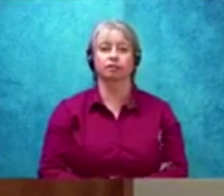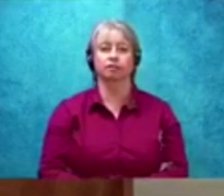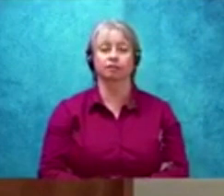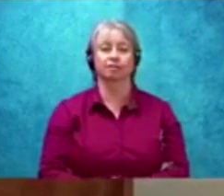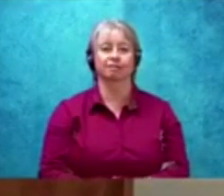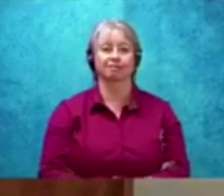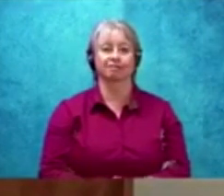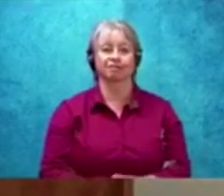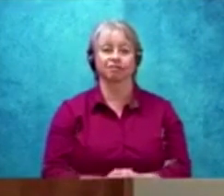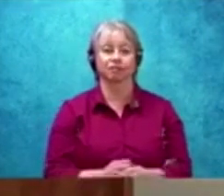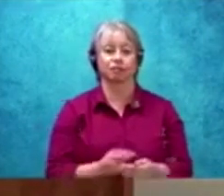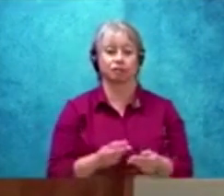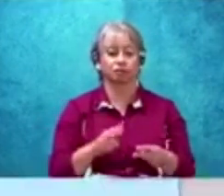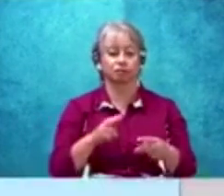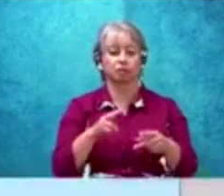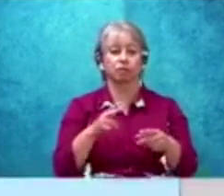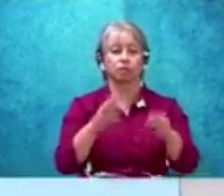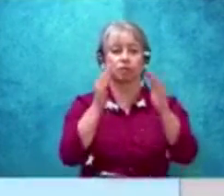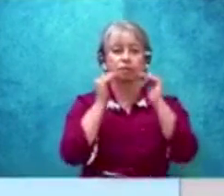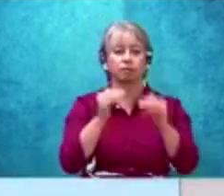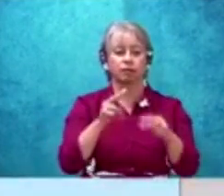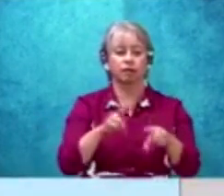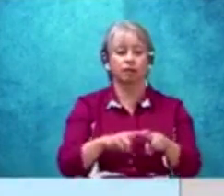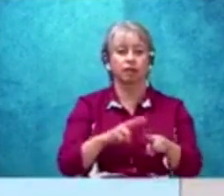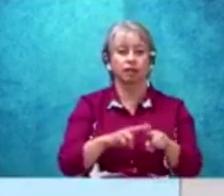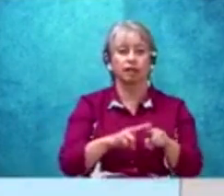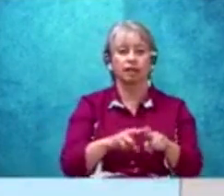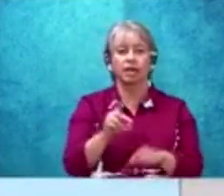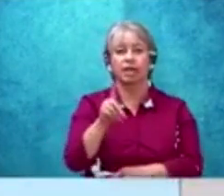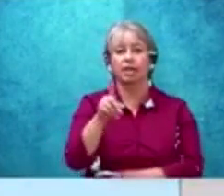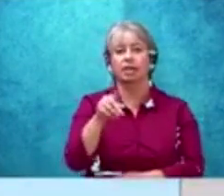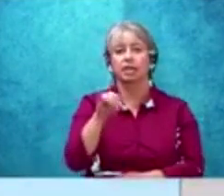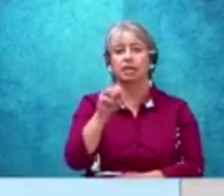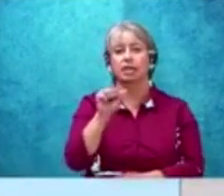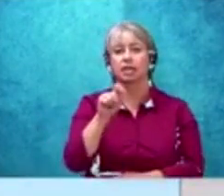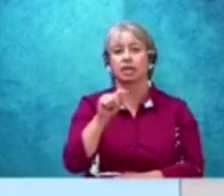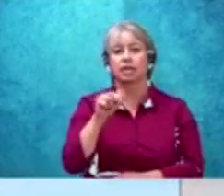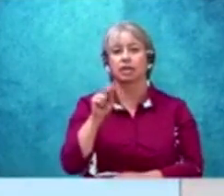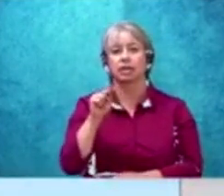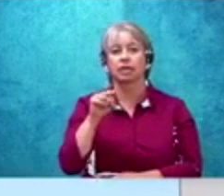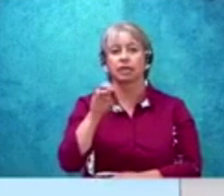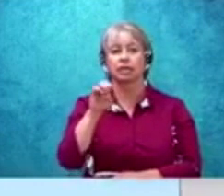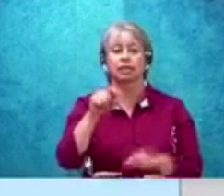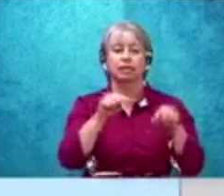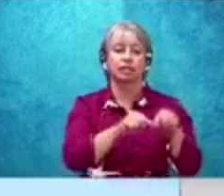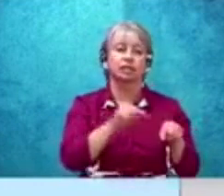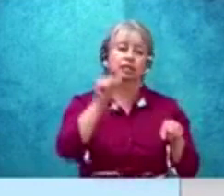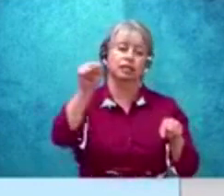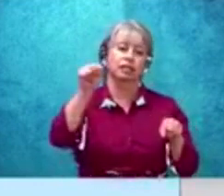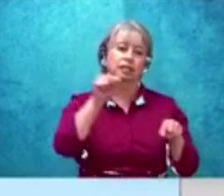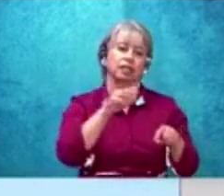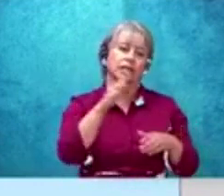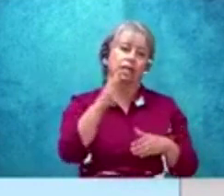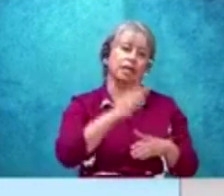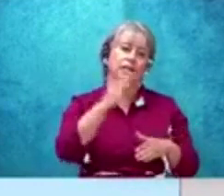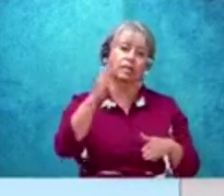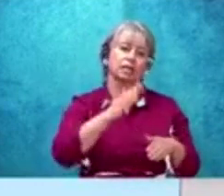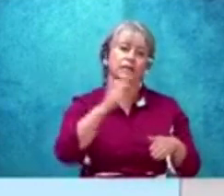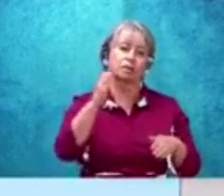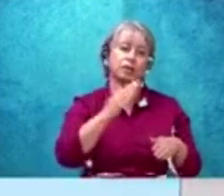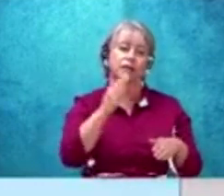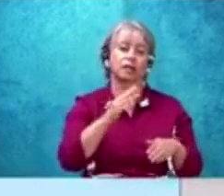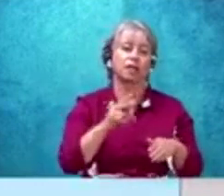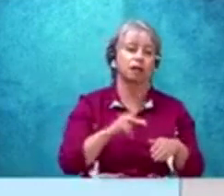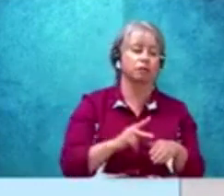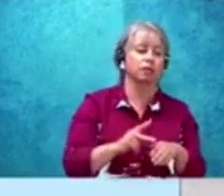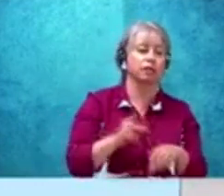The next vocabulary word that we're going to look at is distance, the amount of space between two objects, people, or